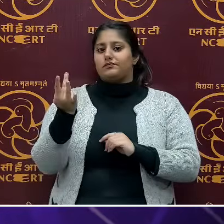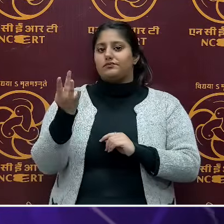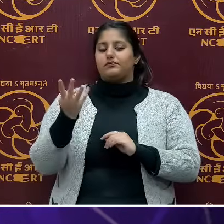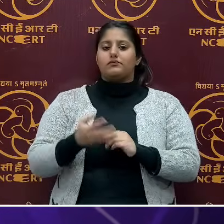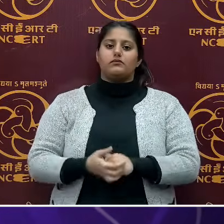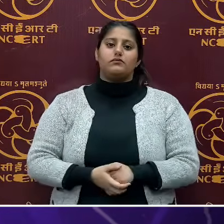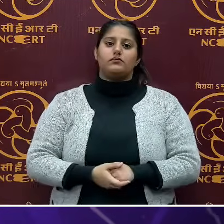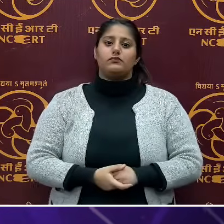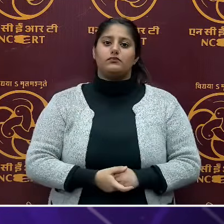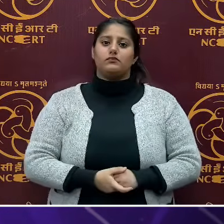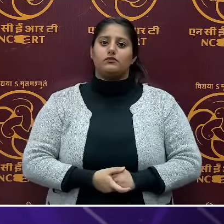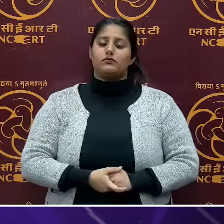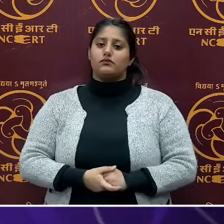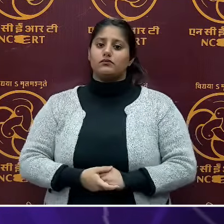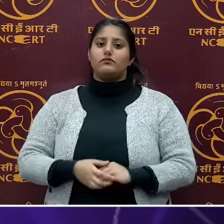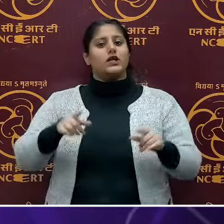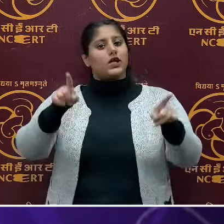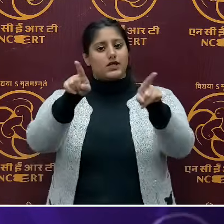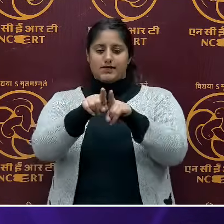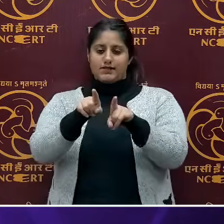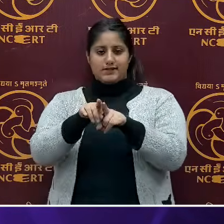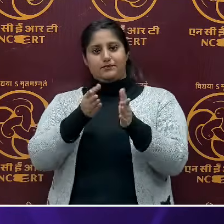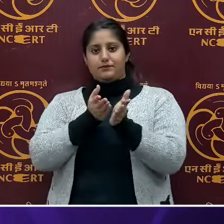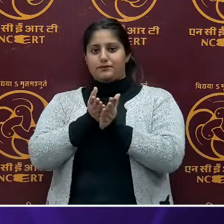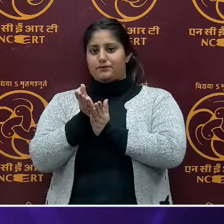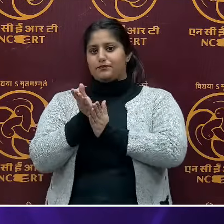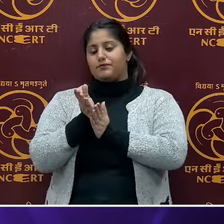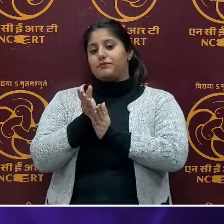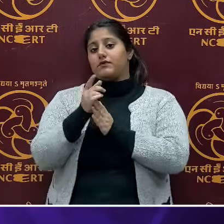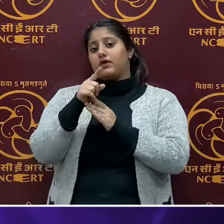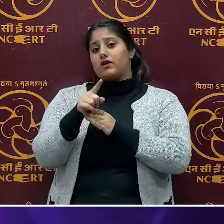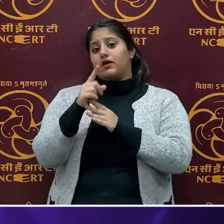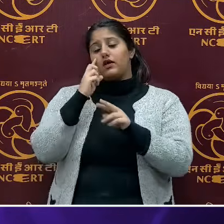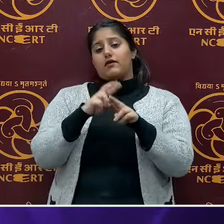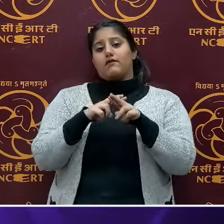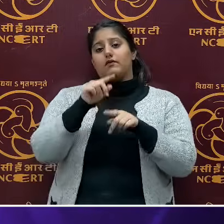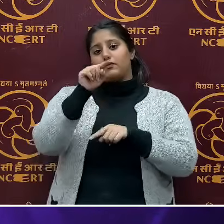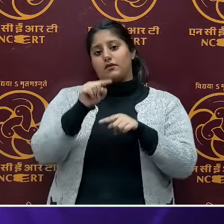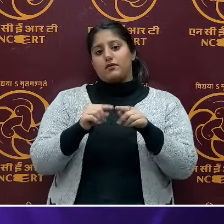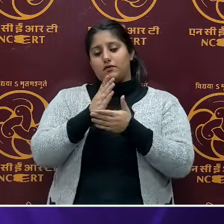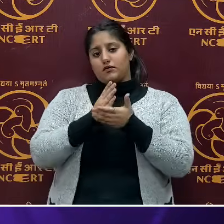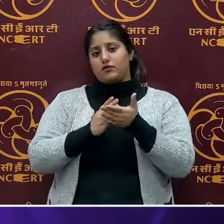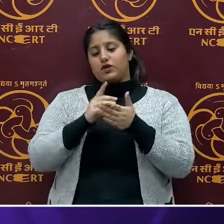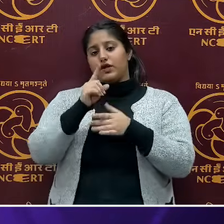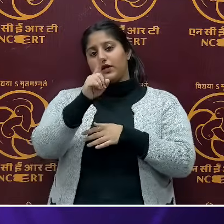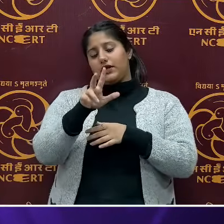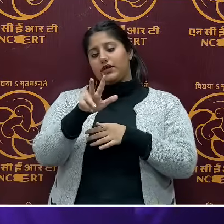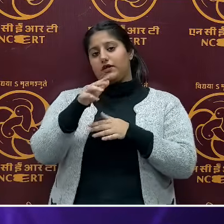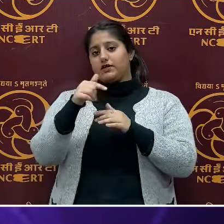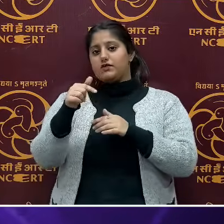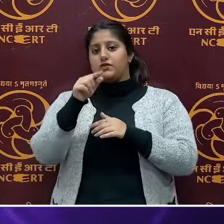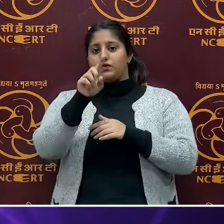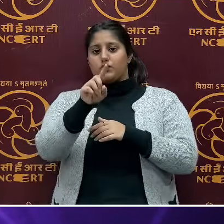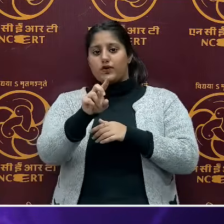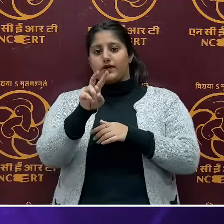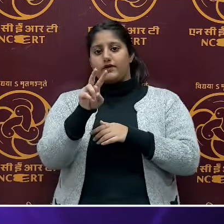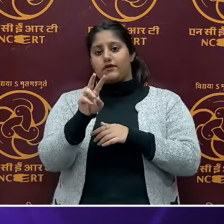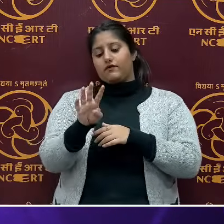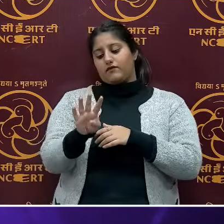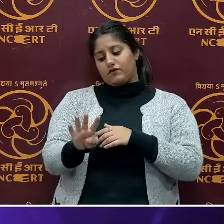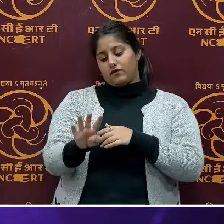4. In the same way, this is in proportion to 18:24. Yes. Fine.